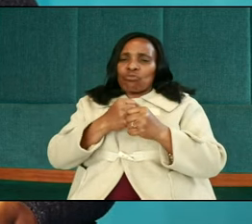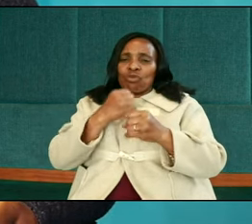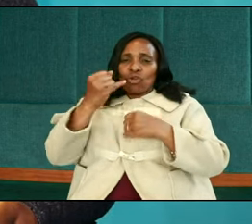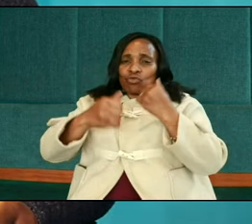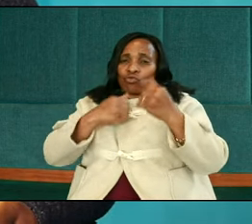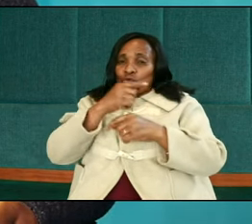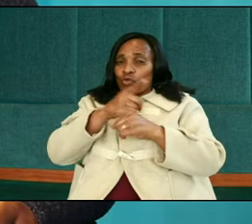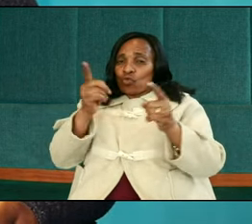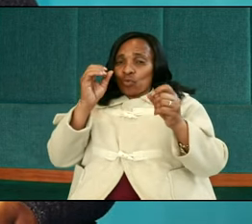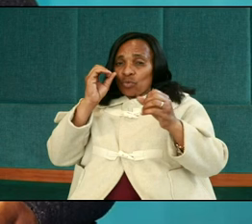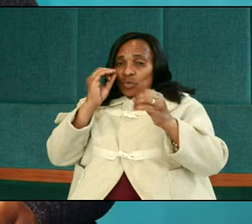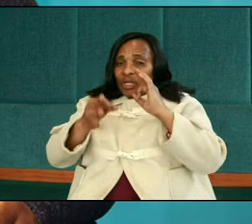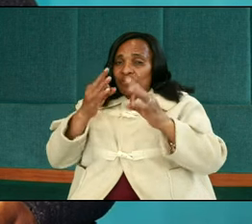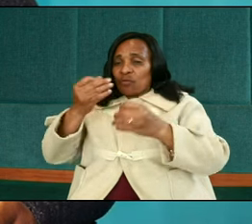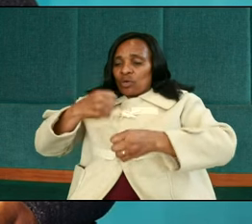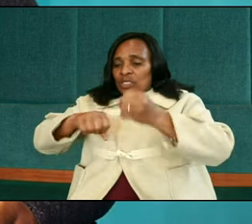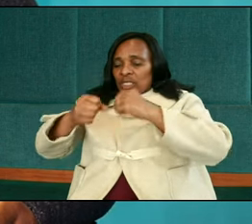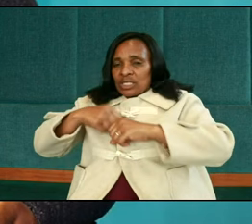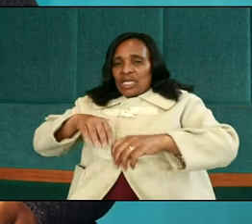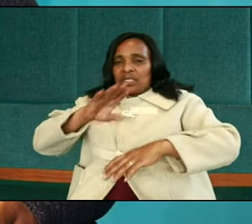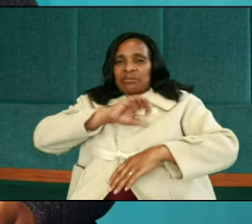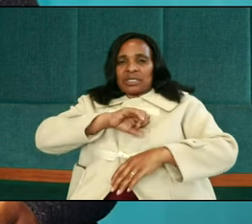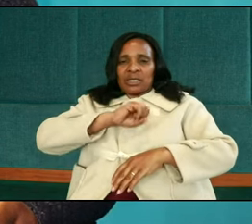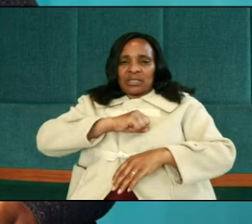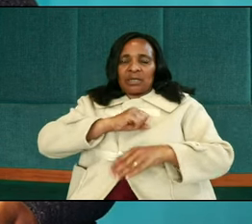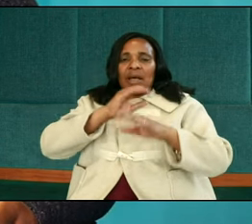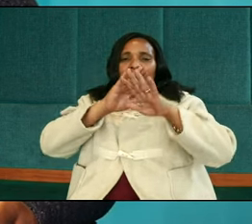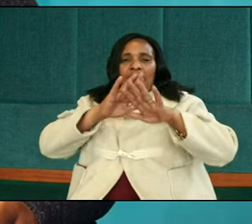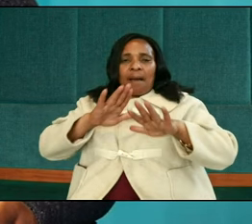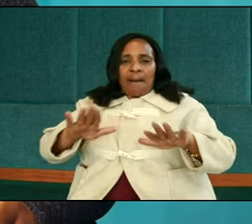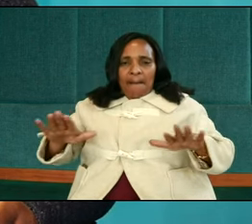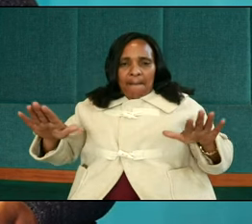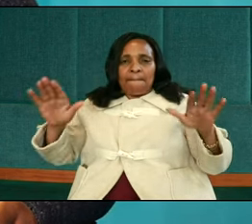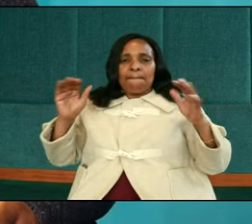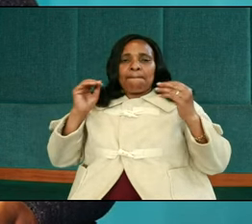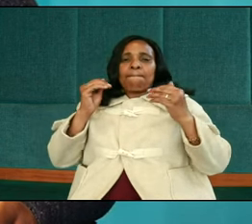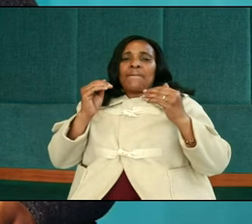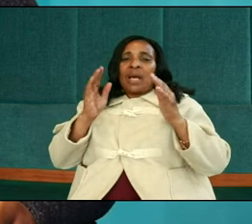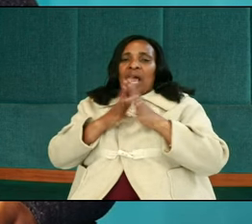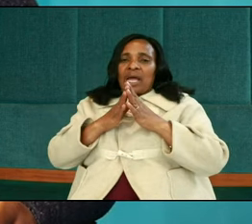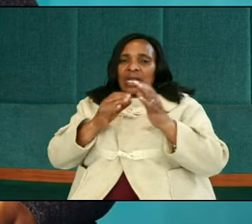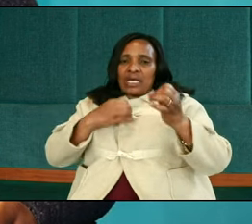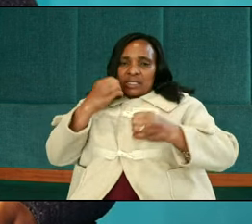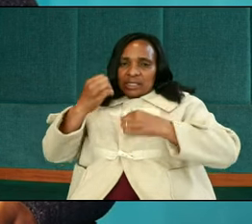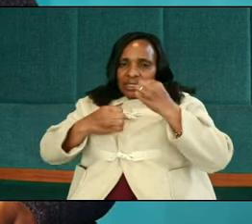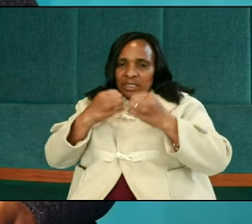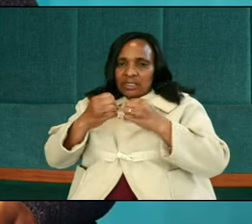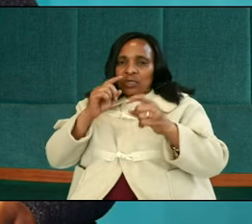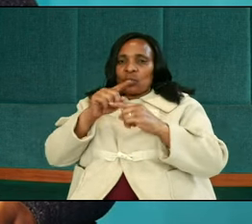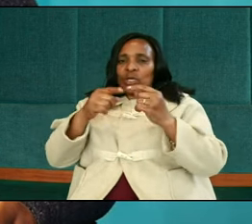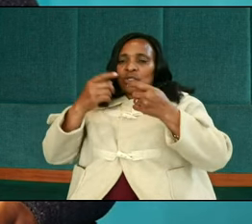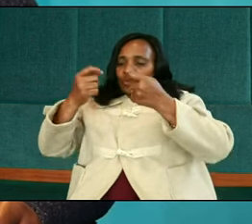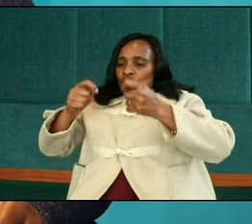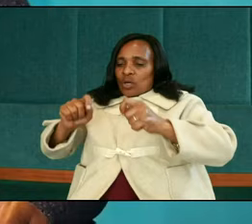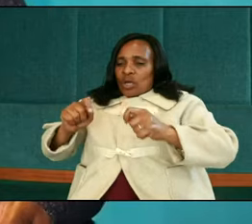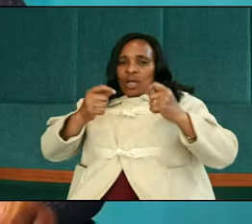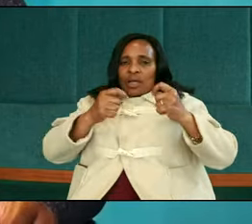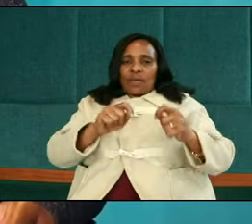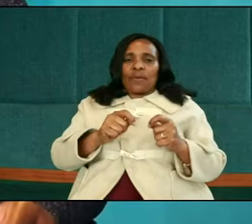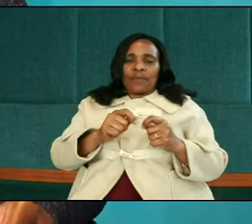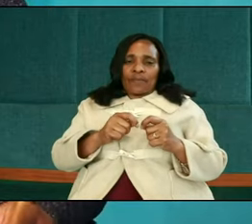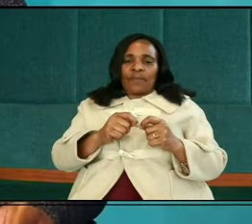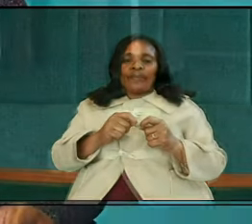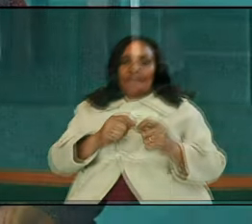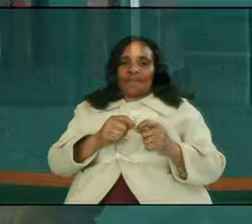injure you if you exercise patience. If you are calm and unexcited when in trying